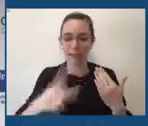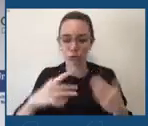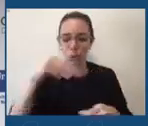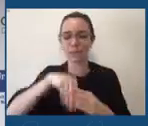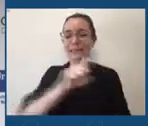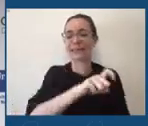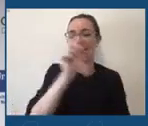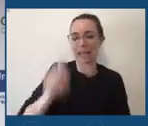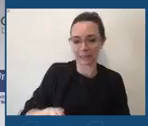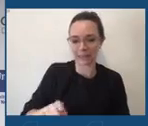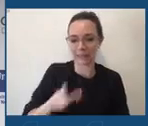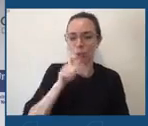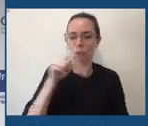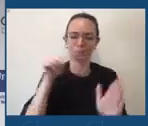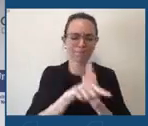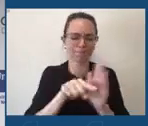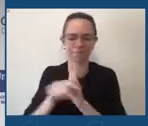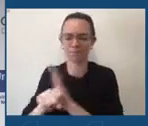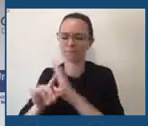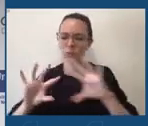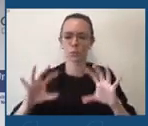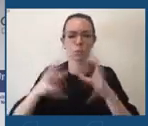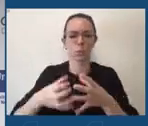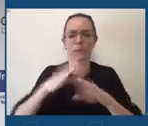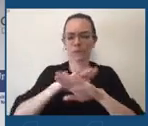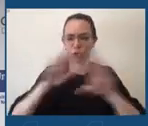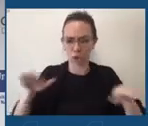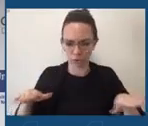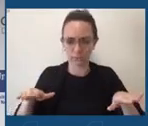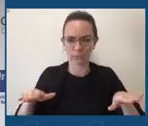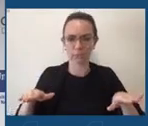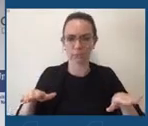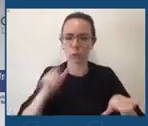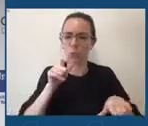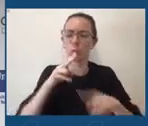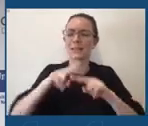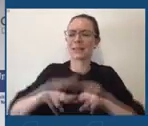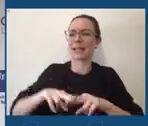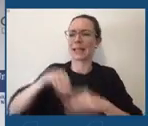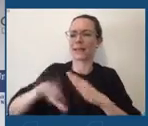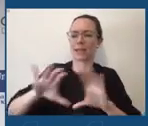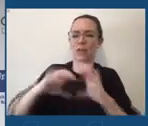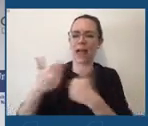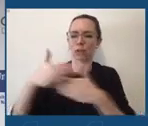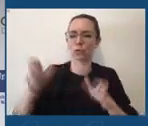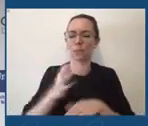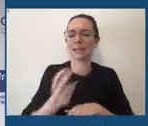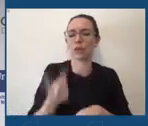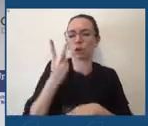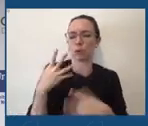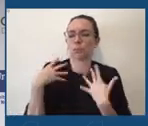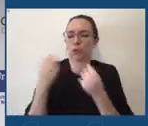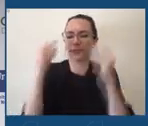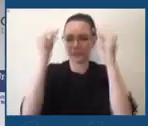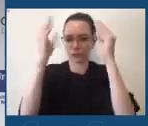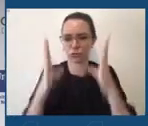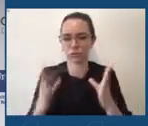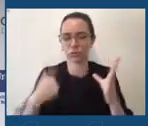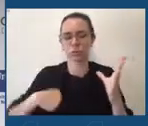Texas that slaughtered a group of children just simply sitting in their classrooms and two brave teachers. So we're saying